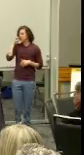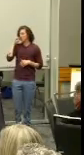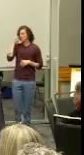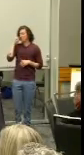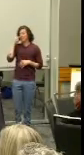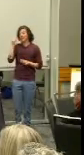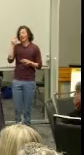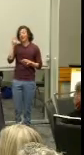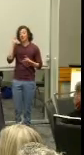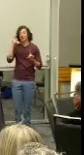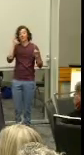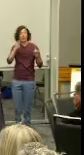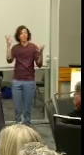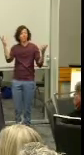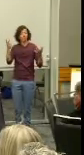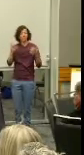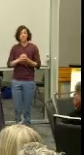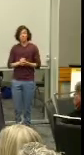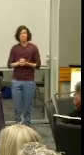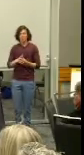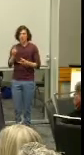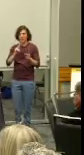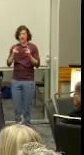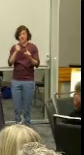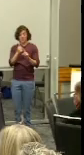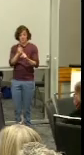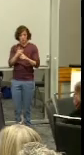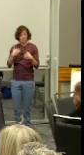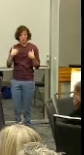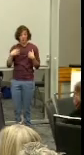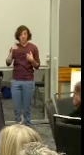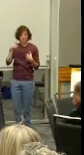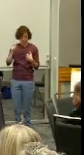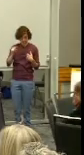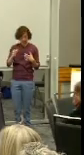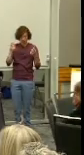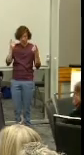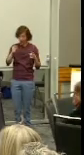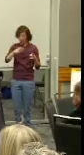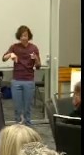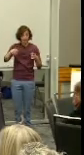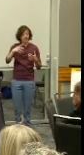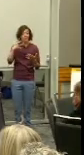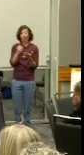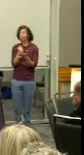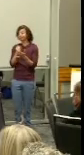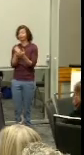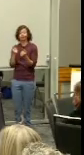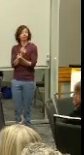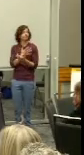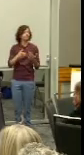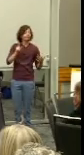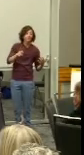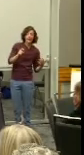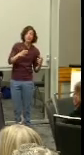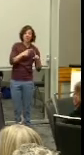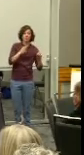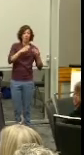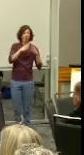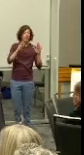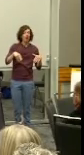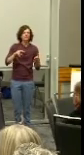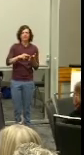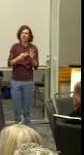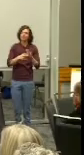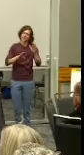is that folks with disabilities, when they have what they need from the housing, can thrive.